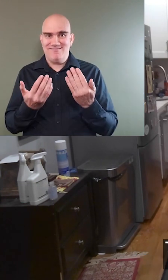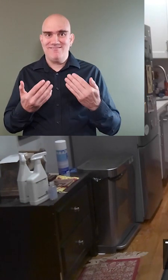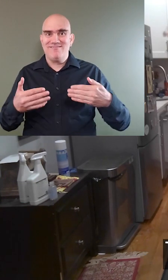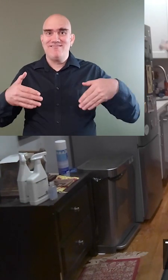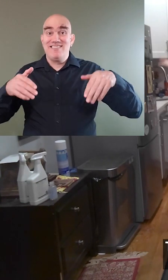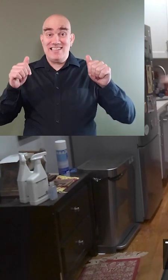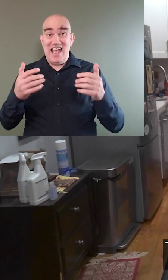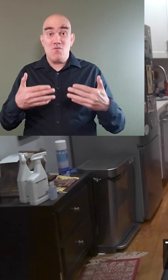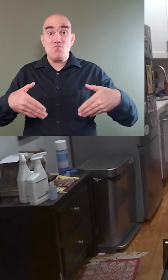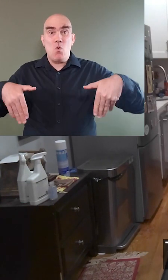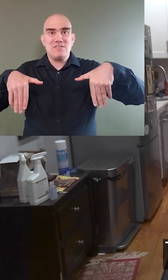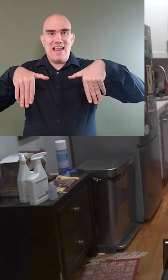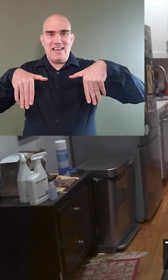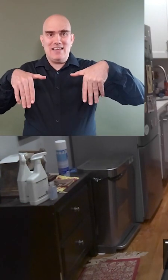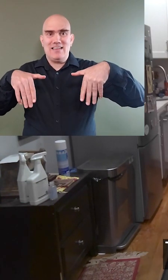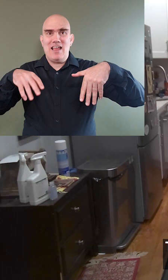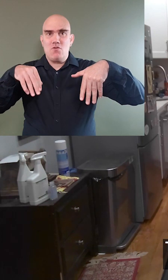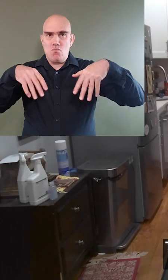They can